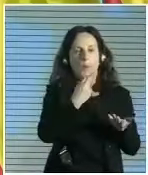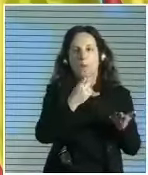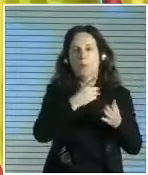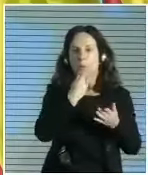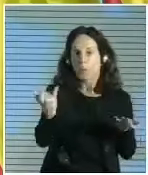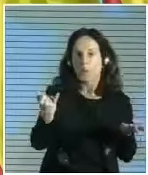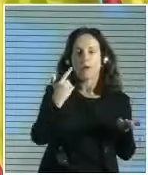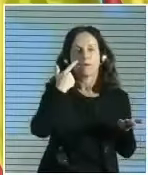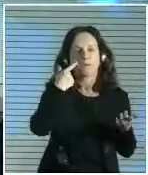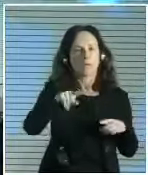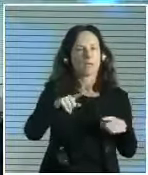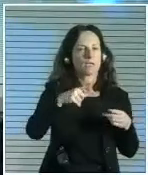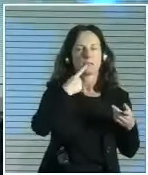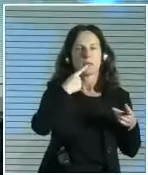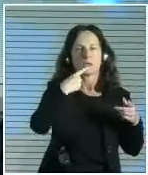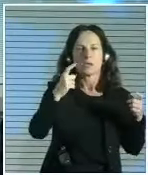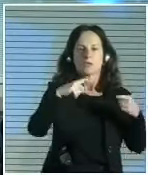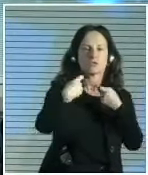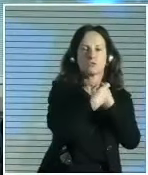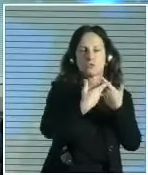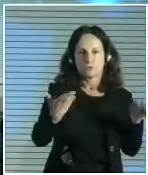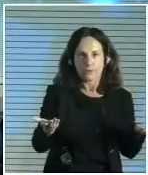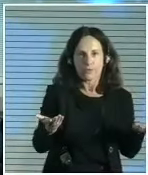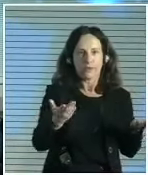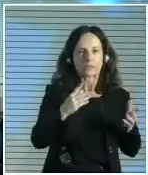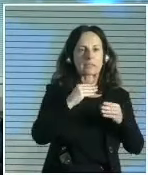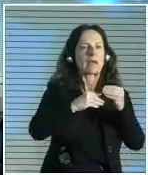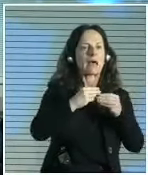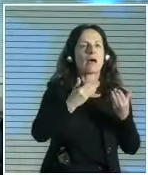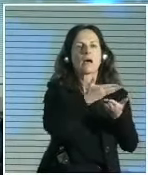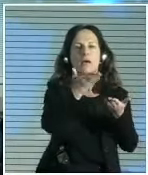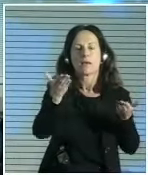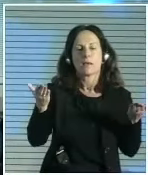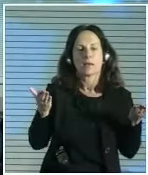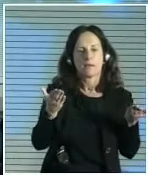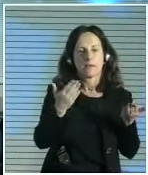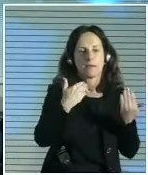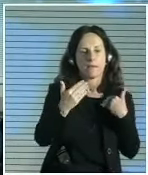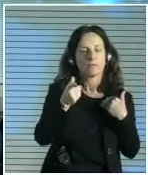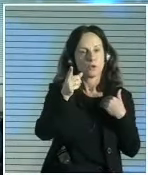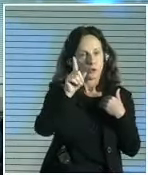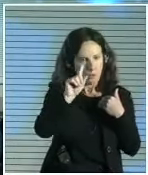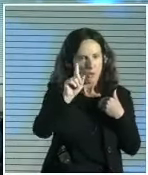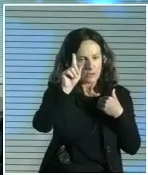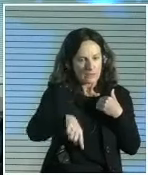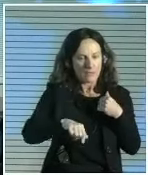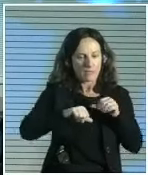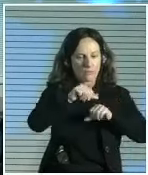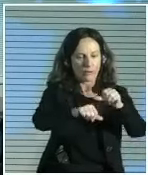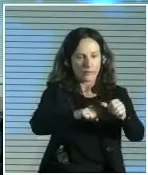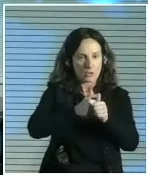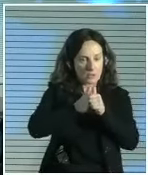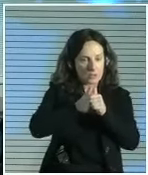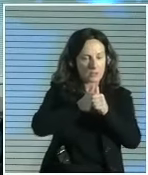needed. So basically there's a follow-up process trying to accompany in the best possible way we